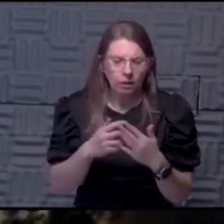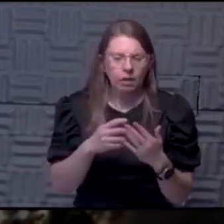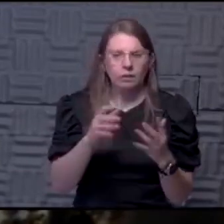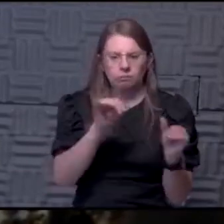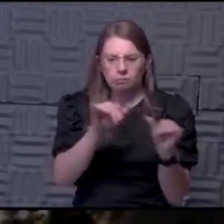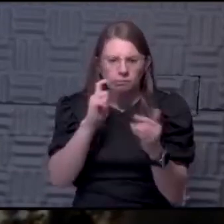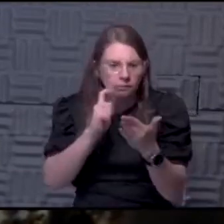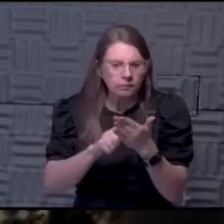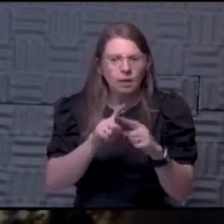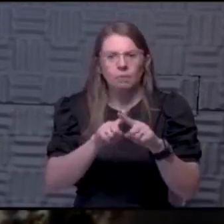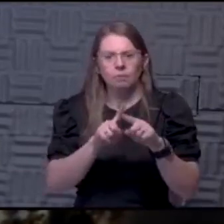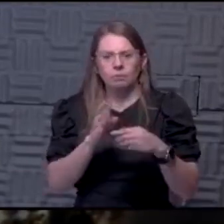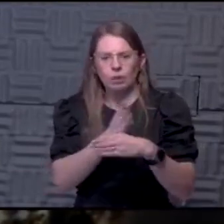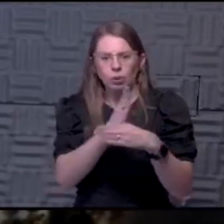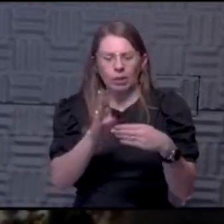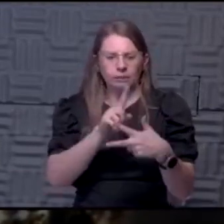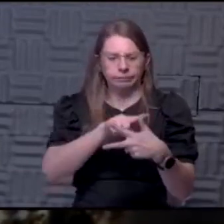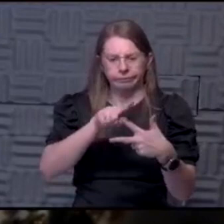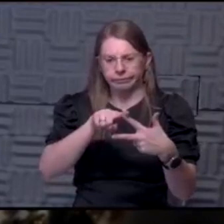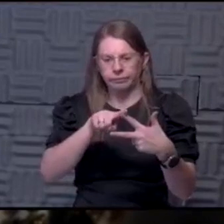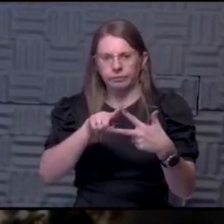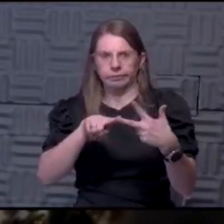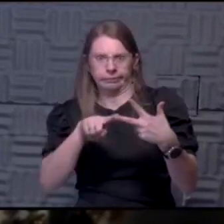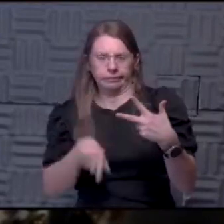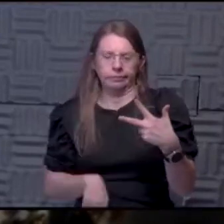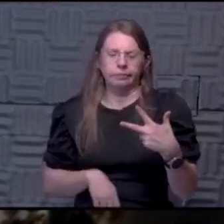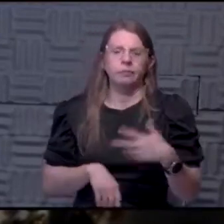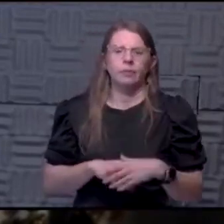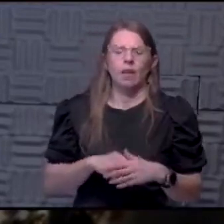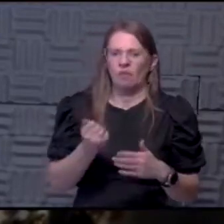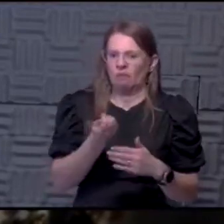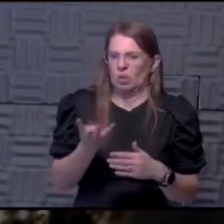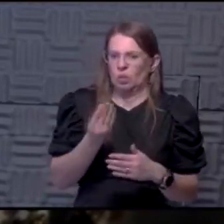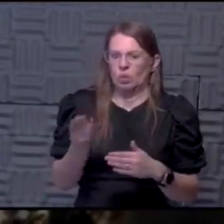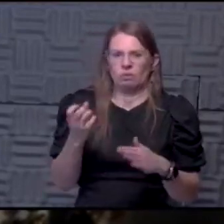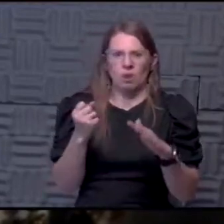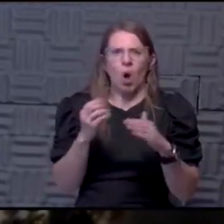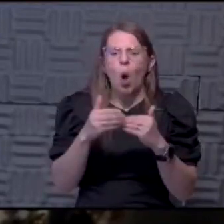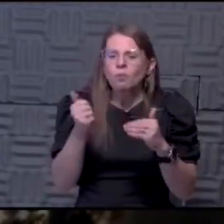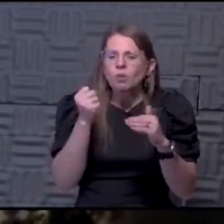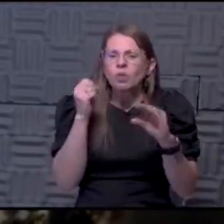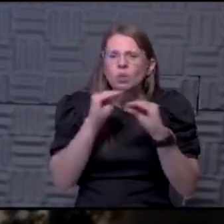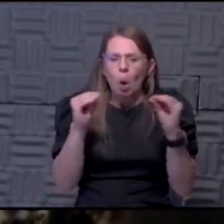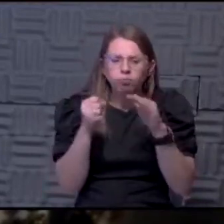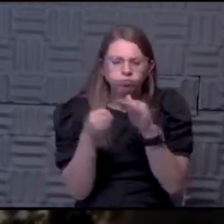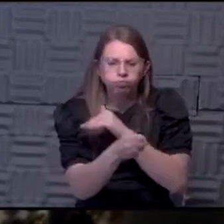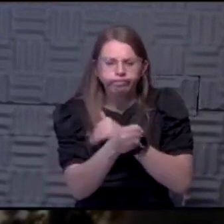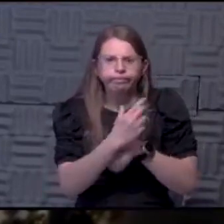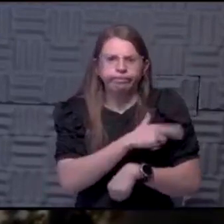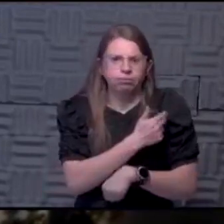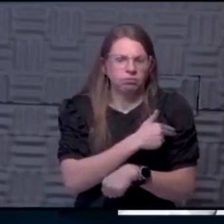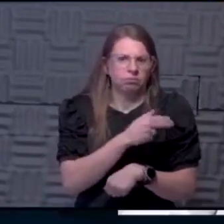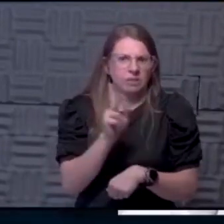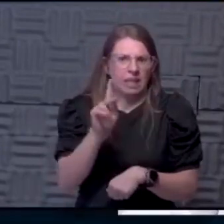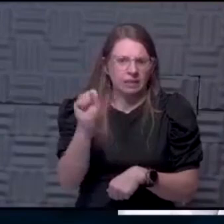influenza, but they're very, very few, and almost no hospitalizations around the state, which is very